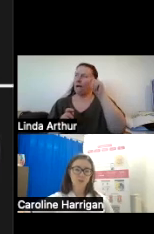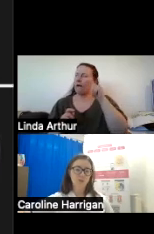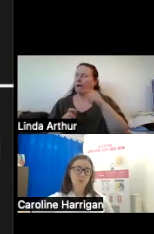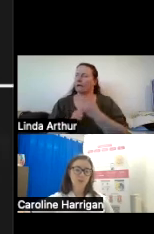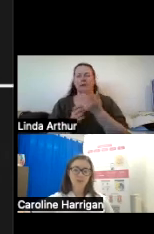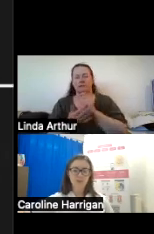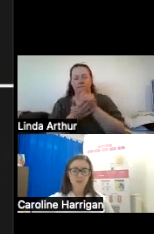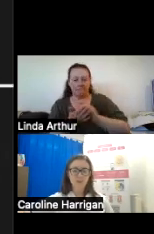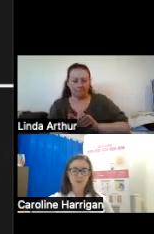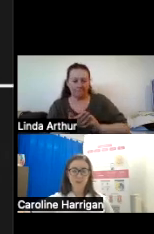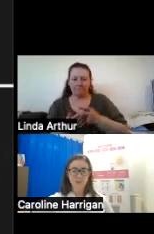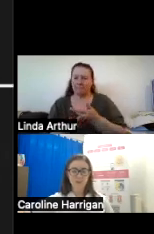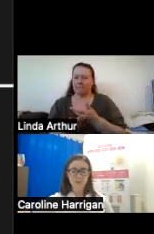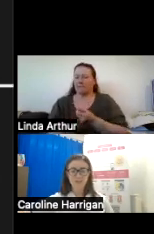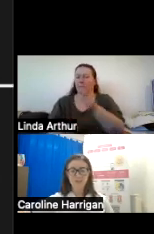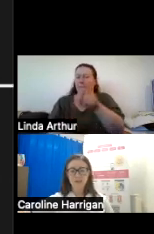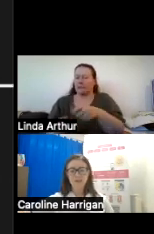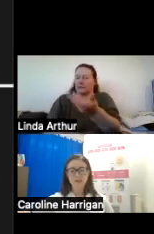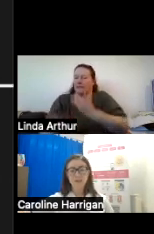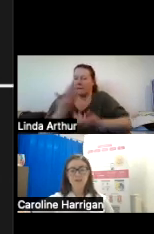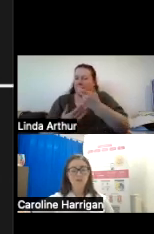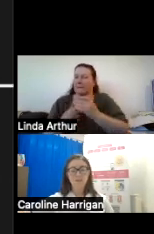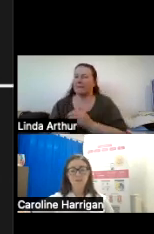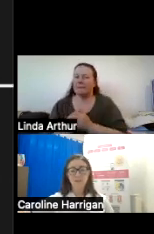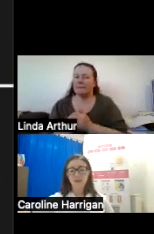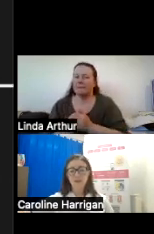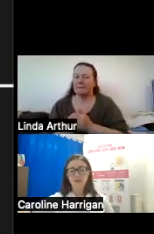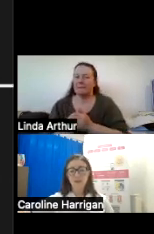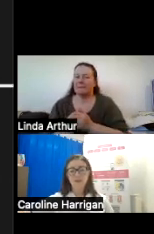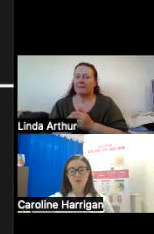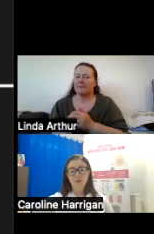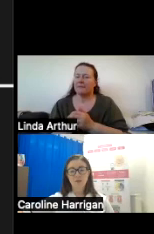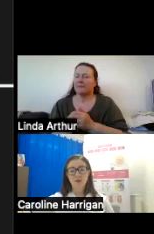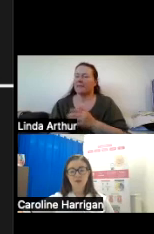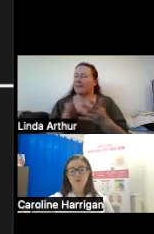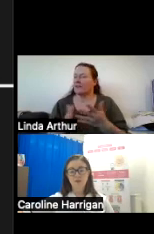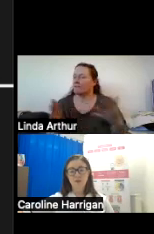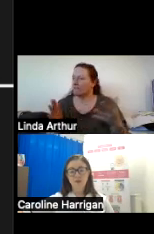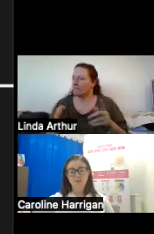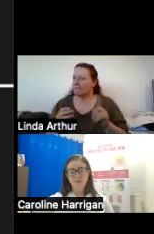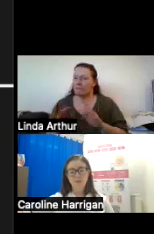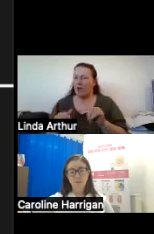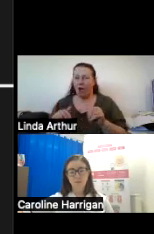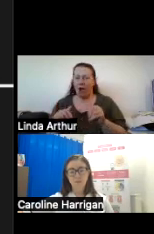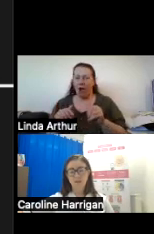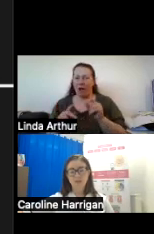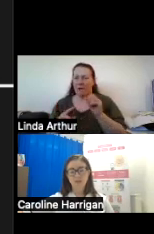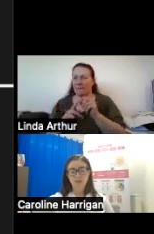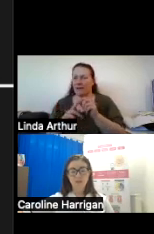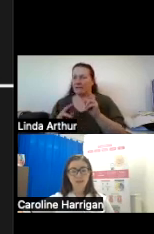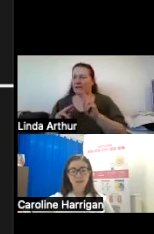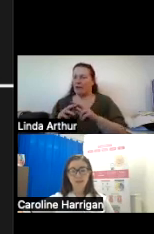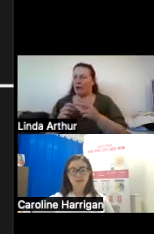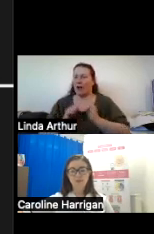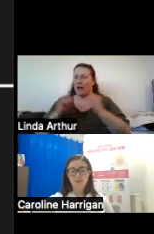down a few and my patients have given me a few to add in. Then the big question that everyone asks, how do you do your pelvic floor? And don't